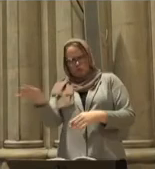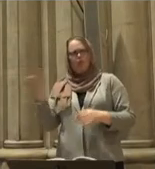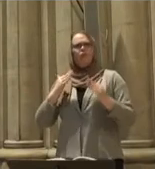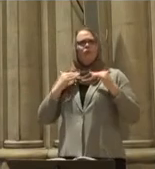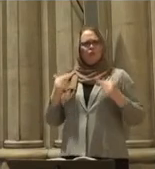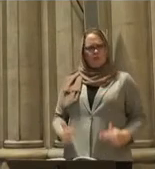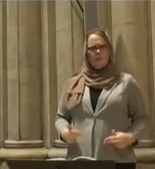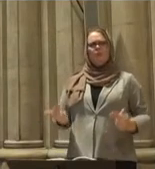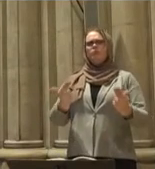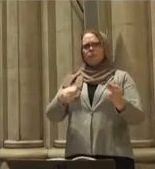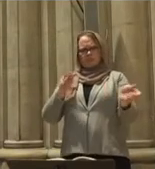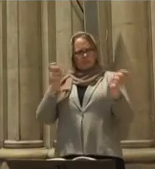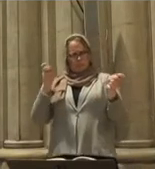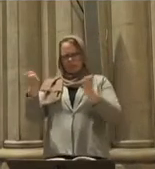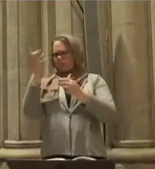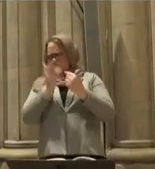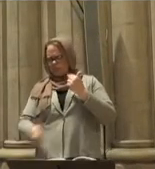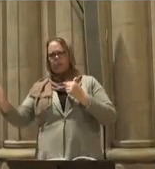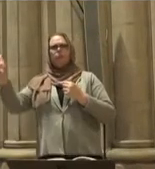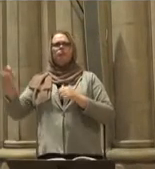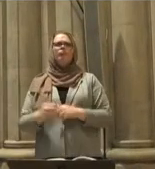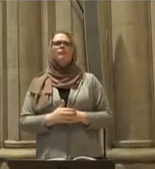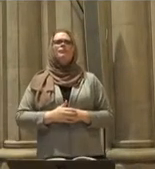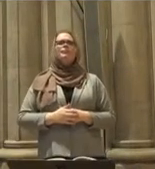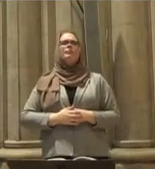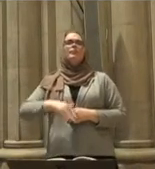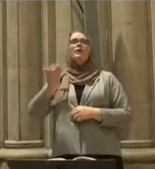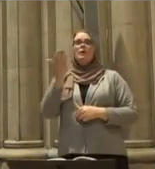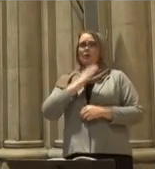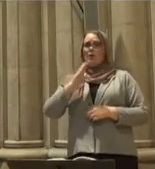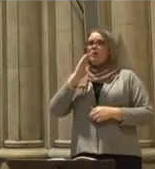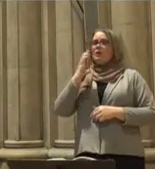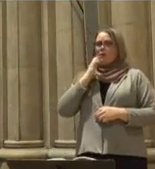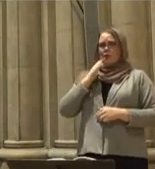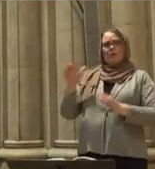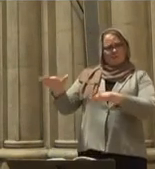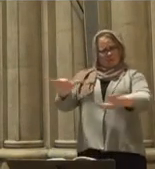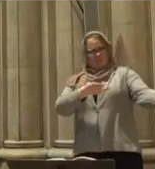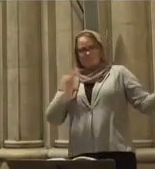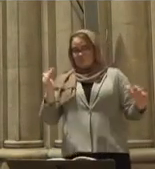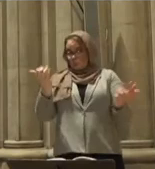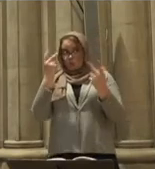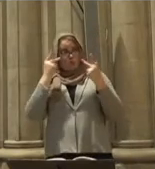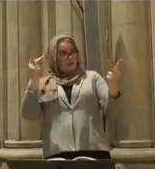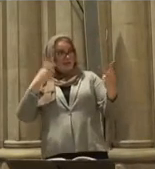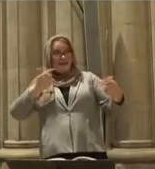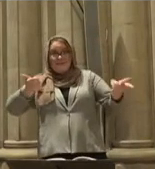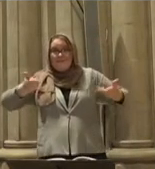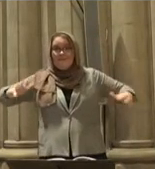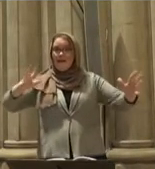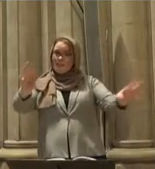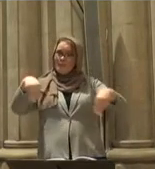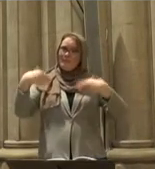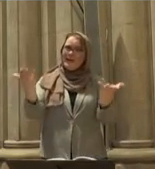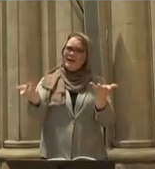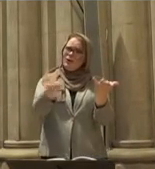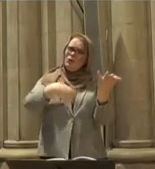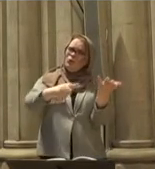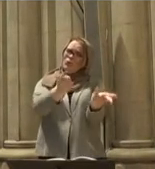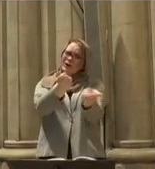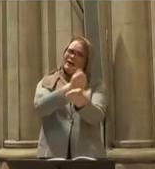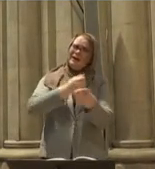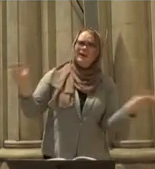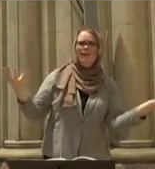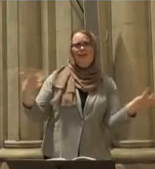earth. God said, see, I have given you every plant yielding seed that is upon the face of the